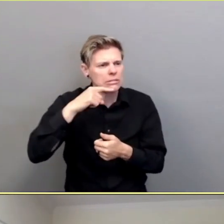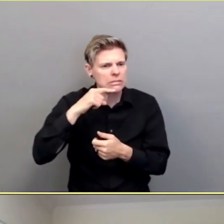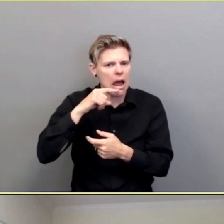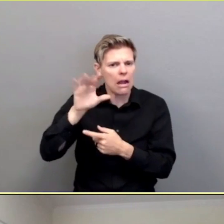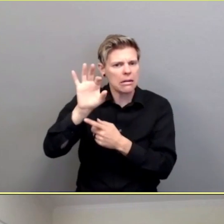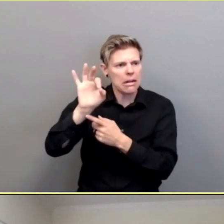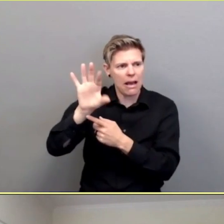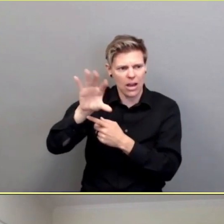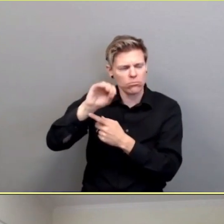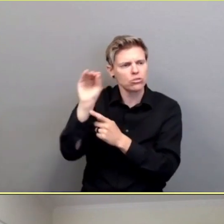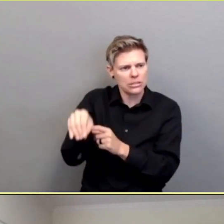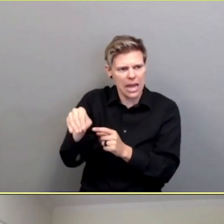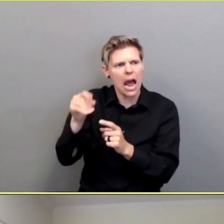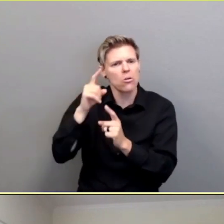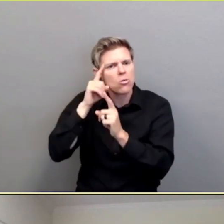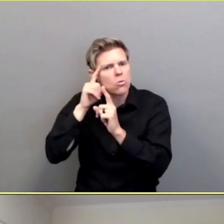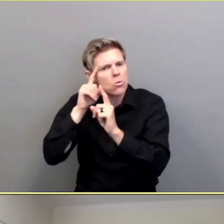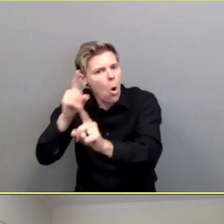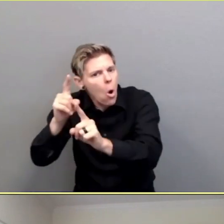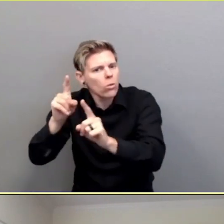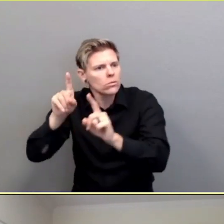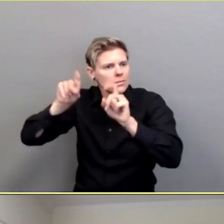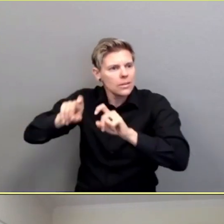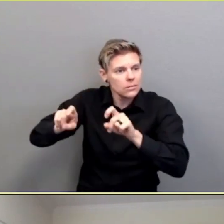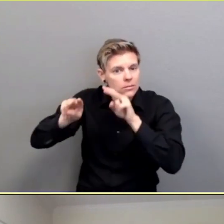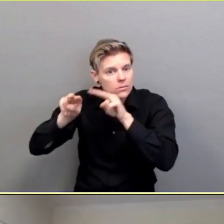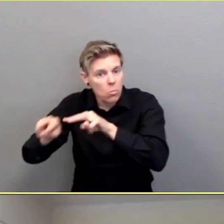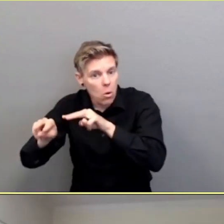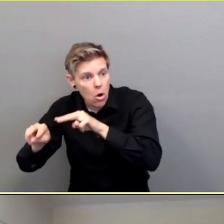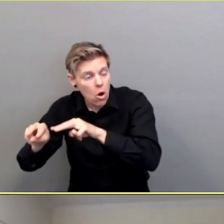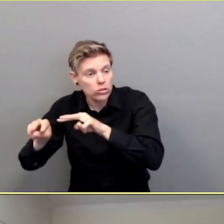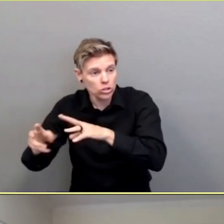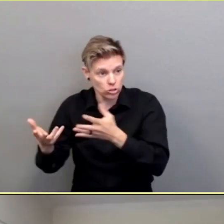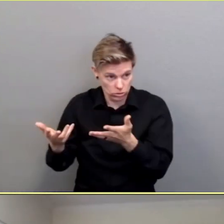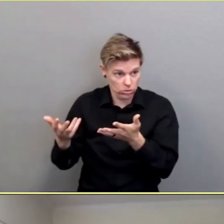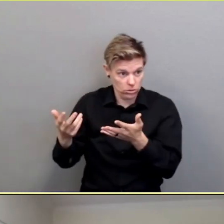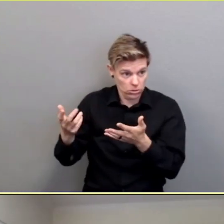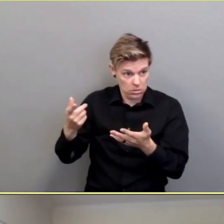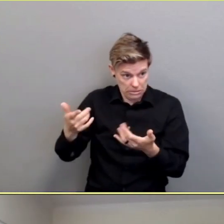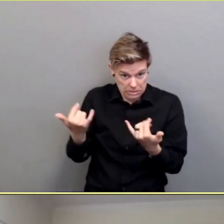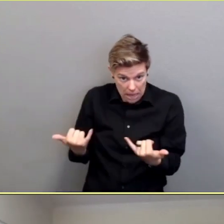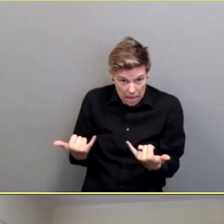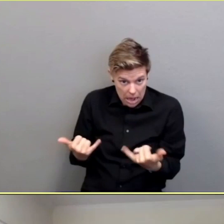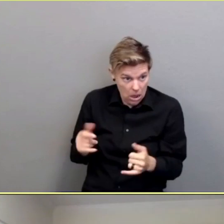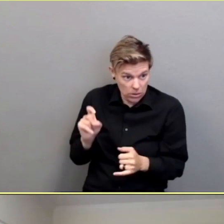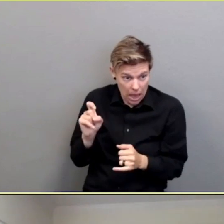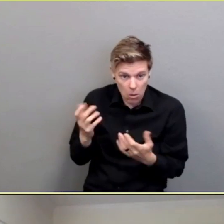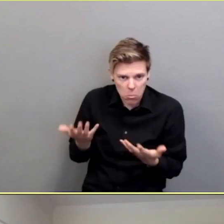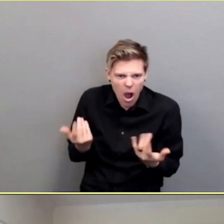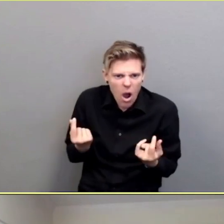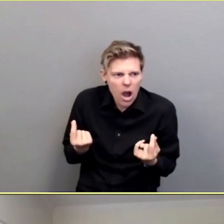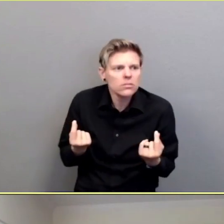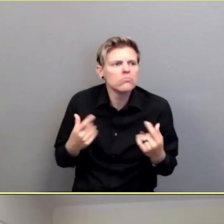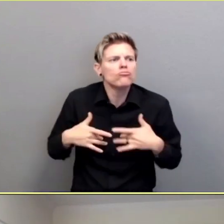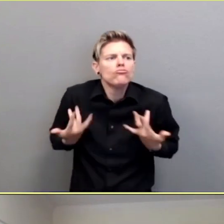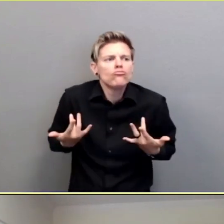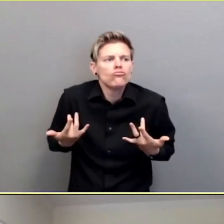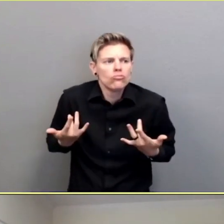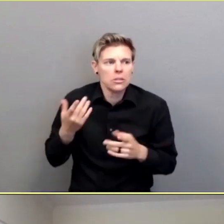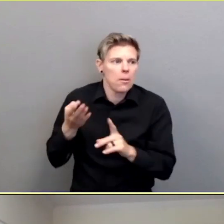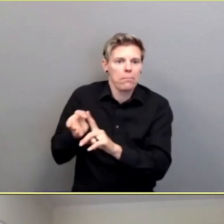testing. I'm wondering what we're at, if we are getting any of that done prior to this grant. Thank you.